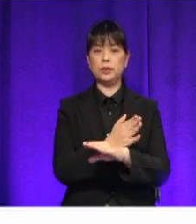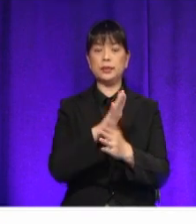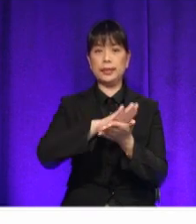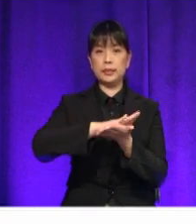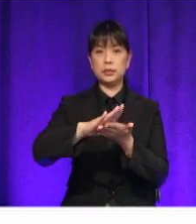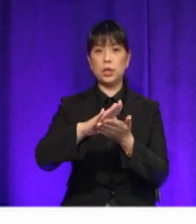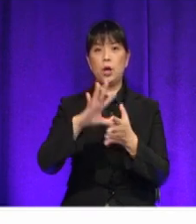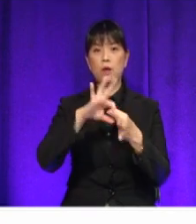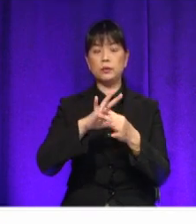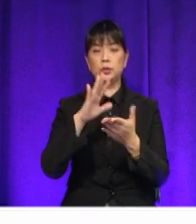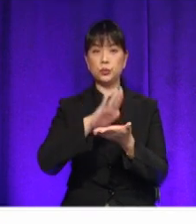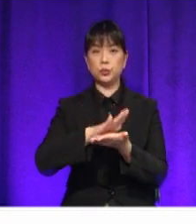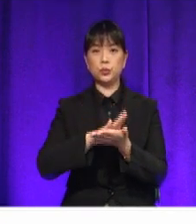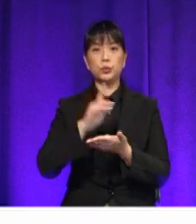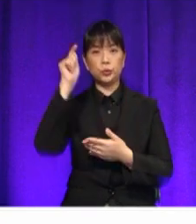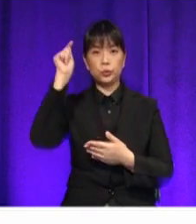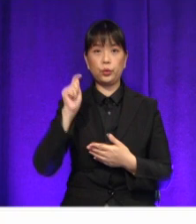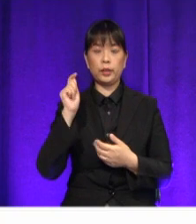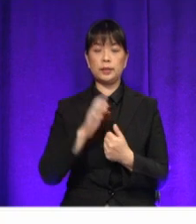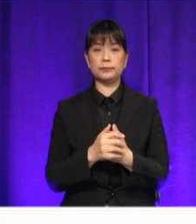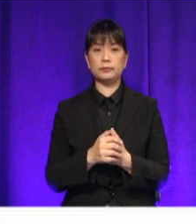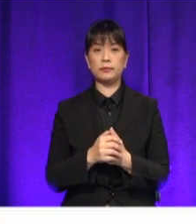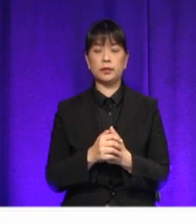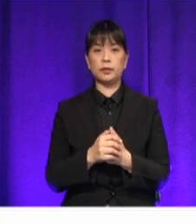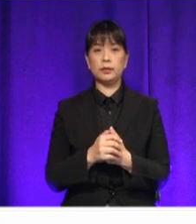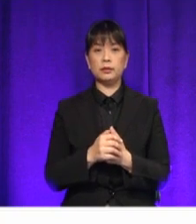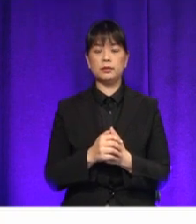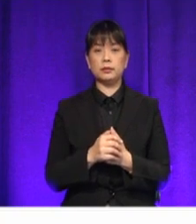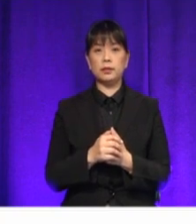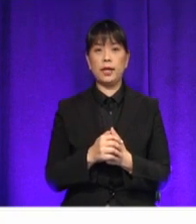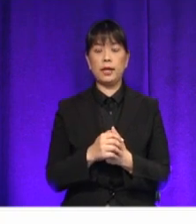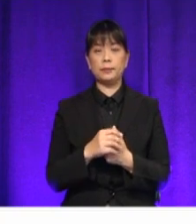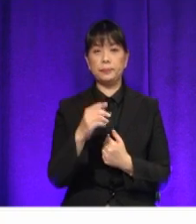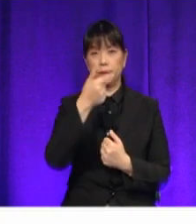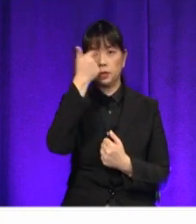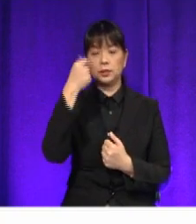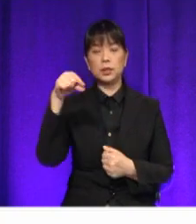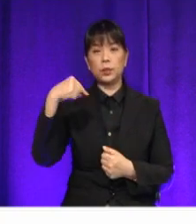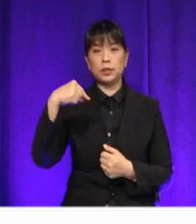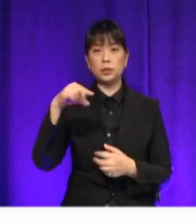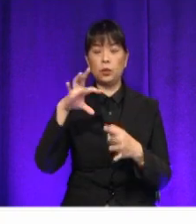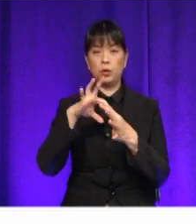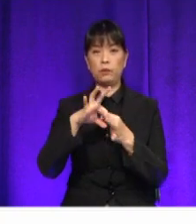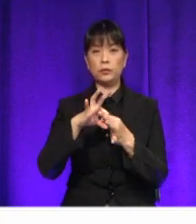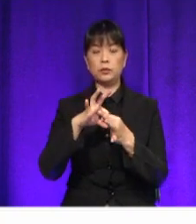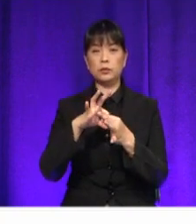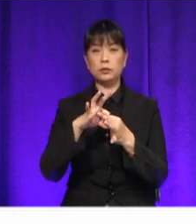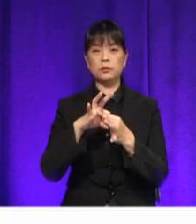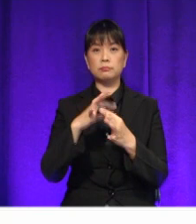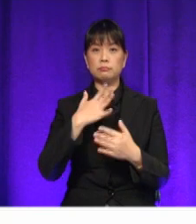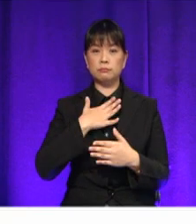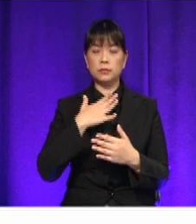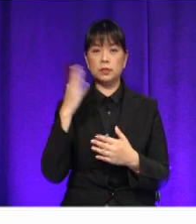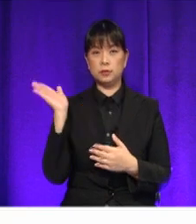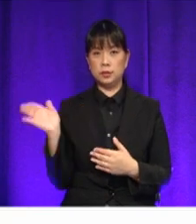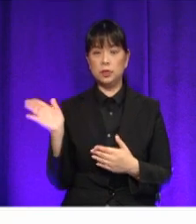toilets. This is because as far as I've noticed, the quality of my school toilets have